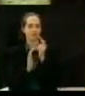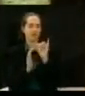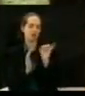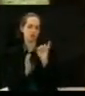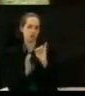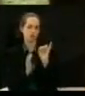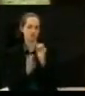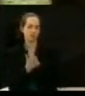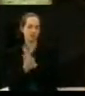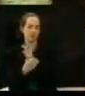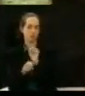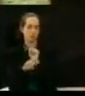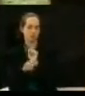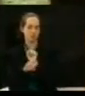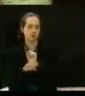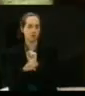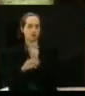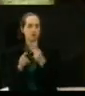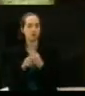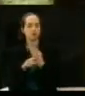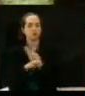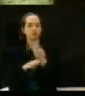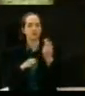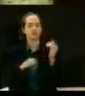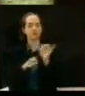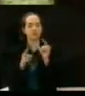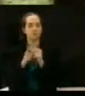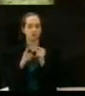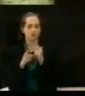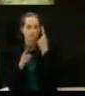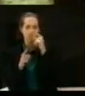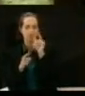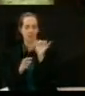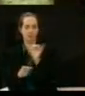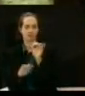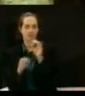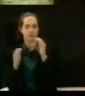same words for the same elevations, the same numbers.